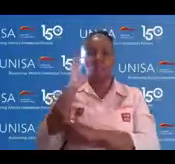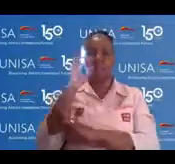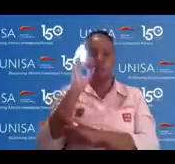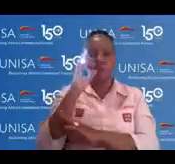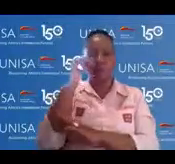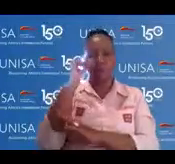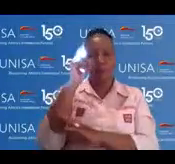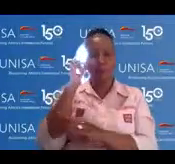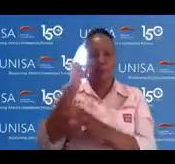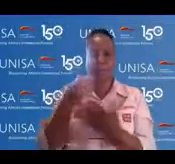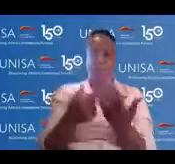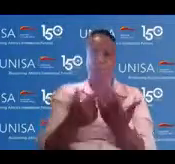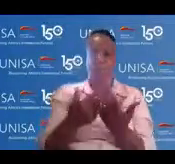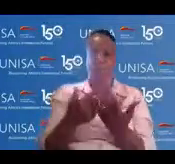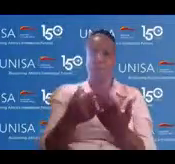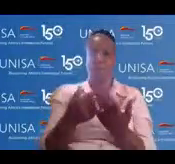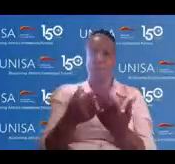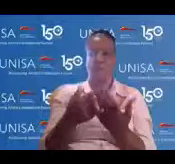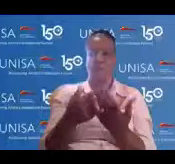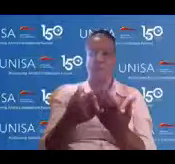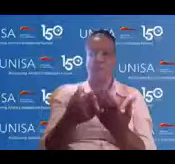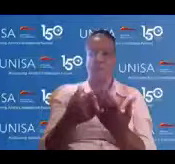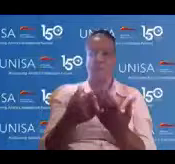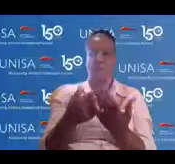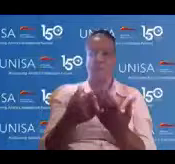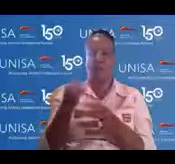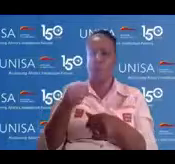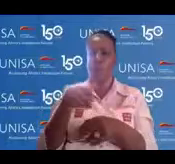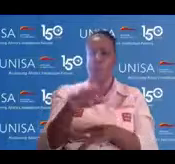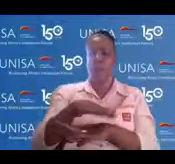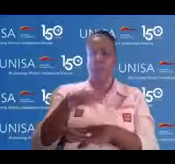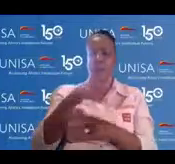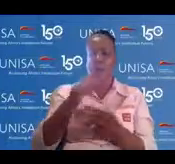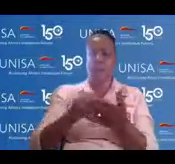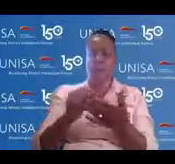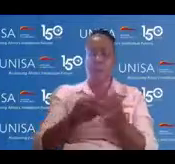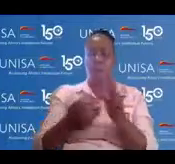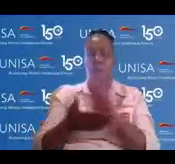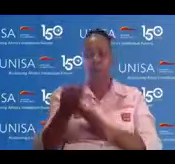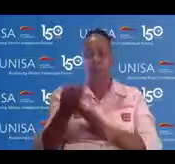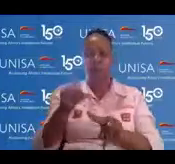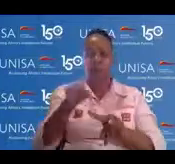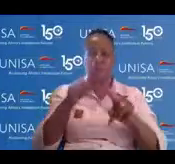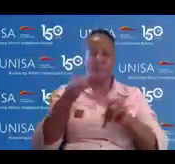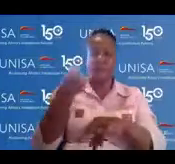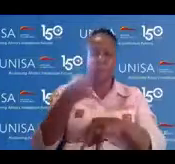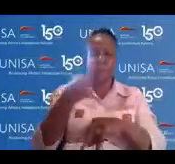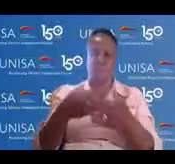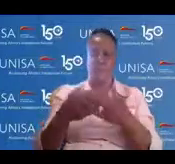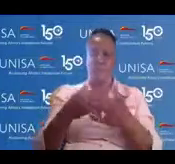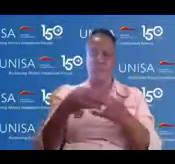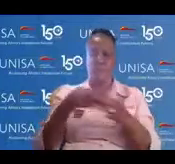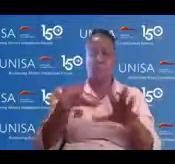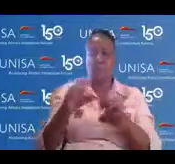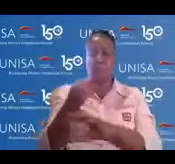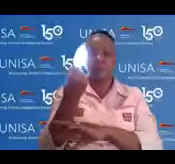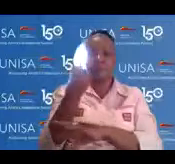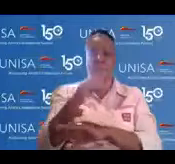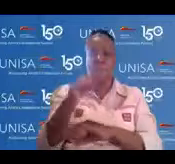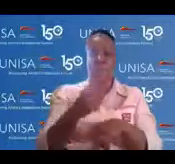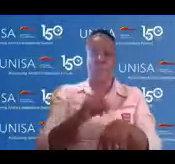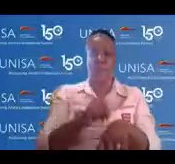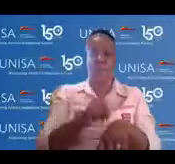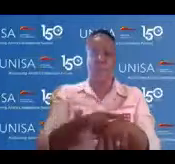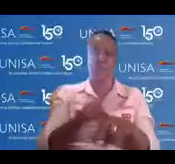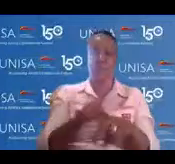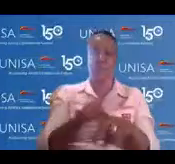a potential writing space, please go and check before you actually pitch up on the exam day, because sometimes it might not just be a conducive space for you